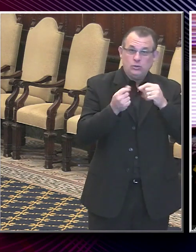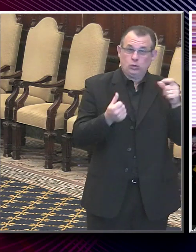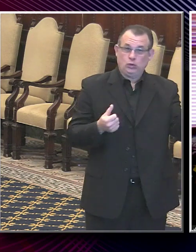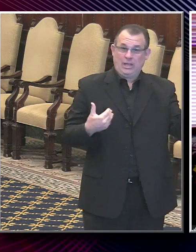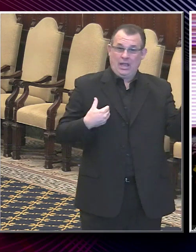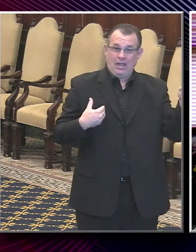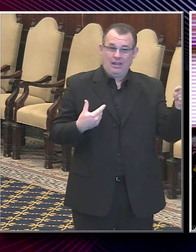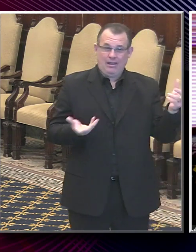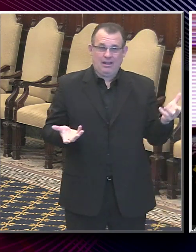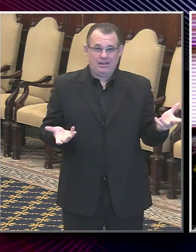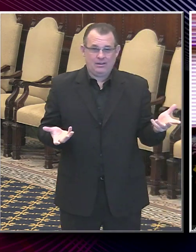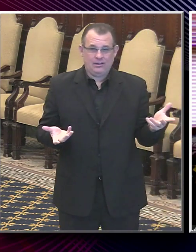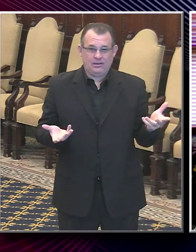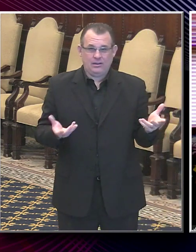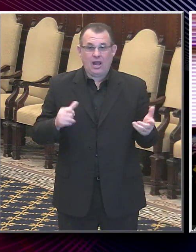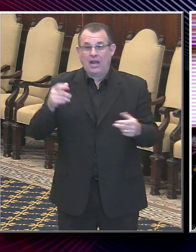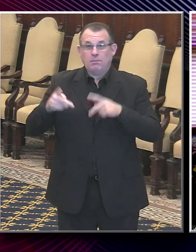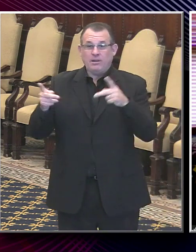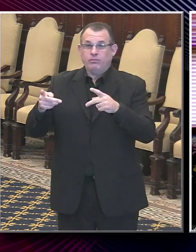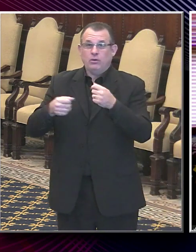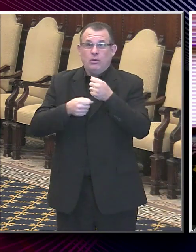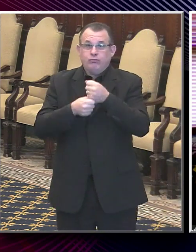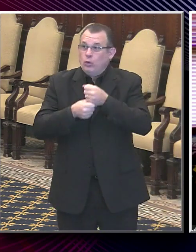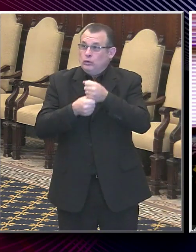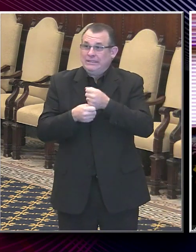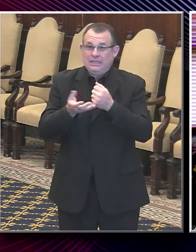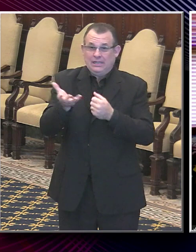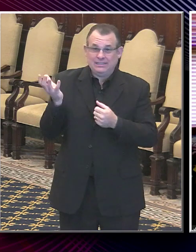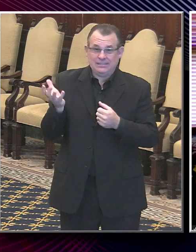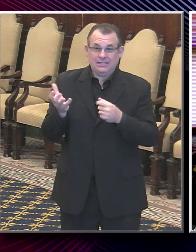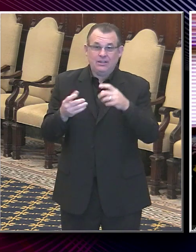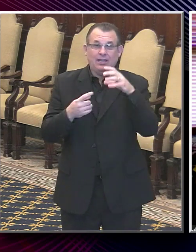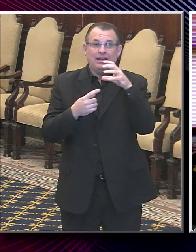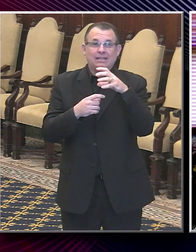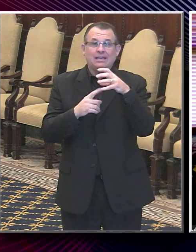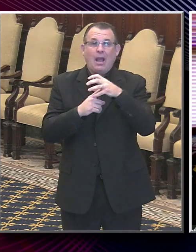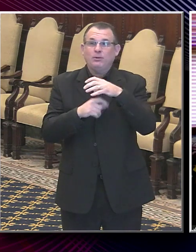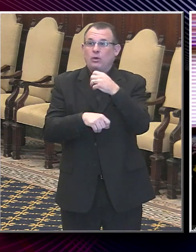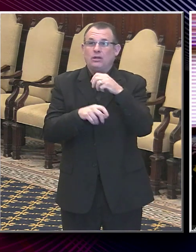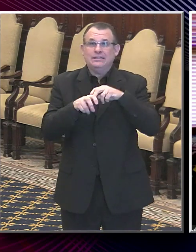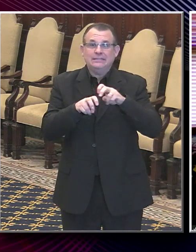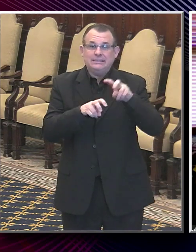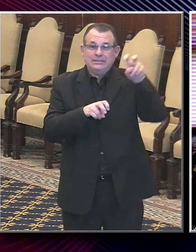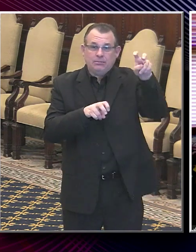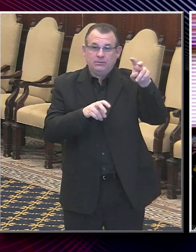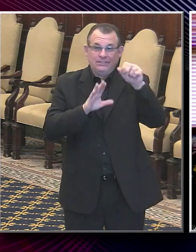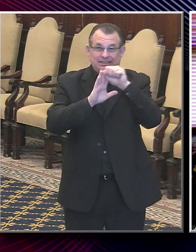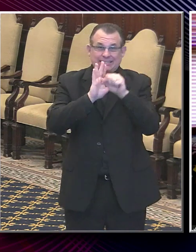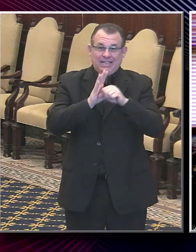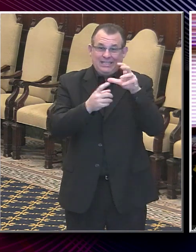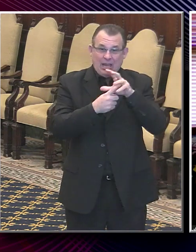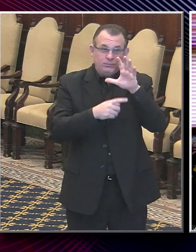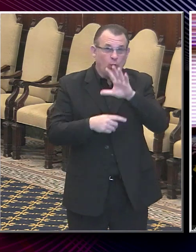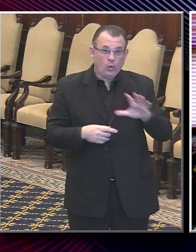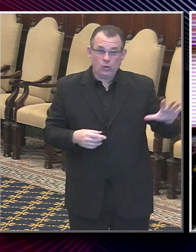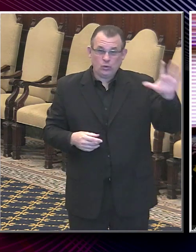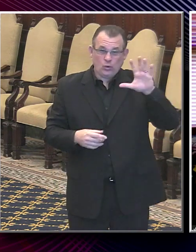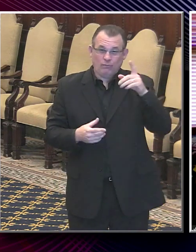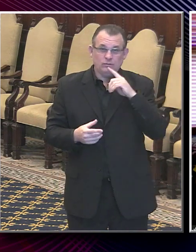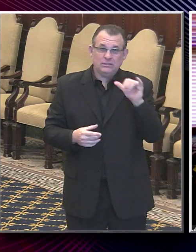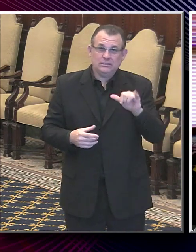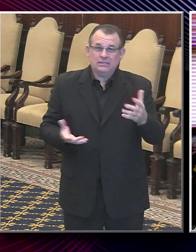have people who are protesting at Capitol steps, at state capitals throughout the country. and in Harrisburg too. You